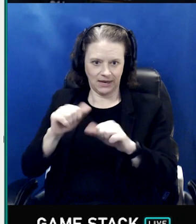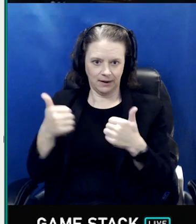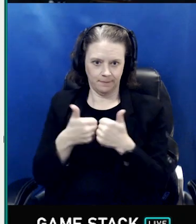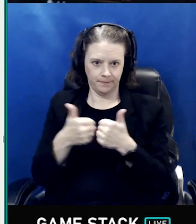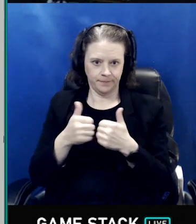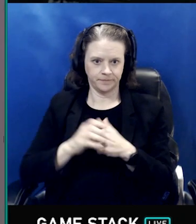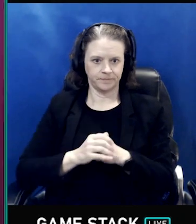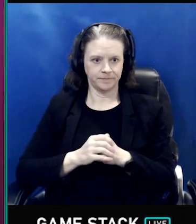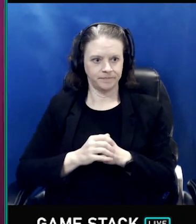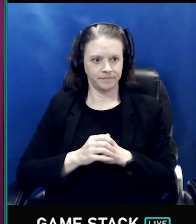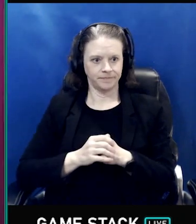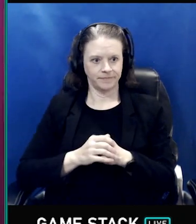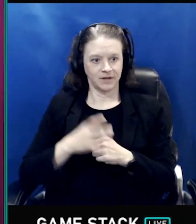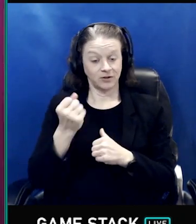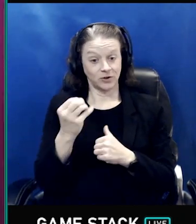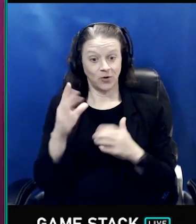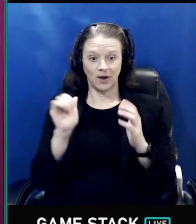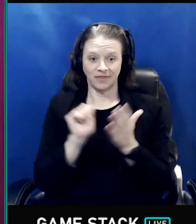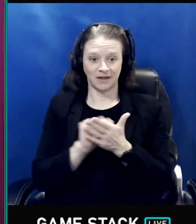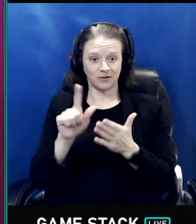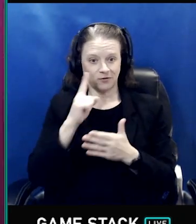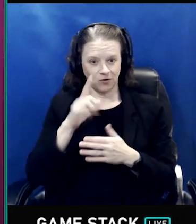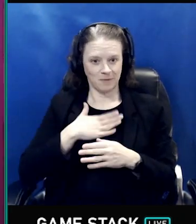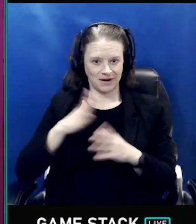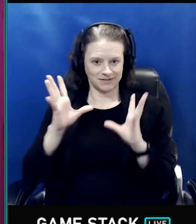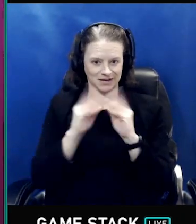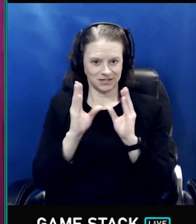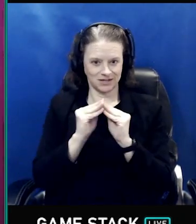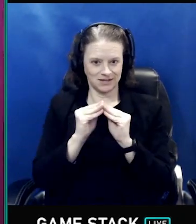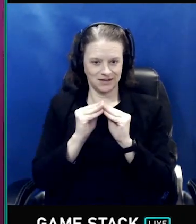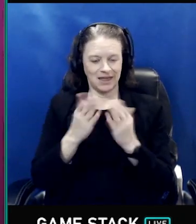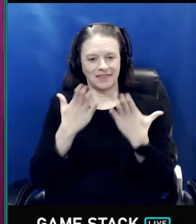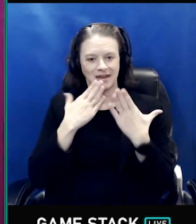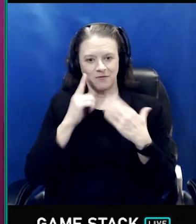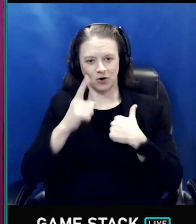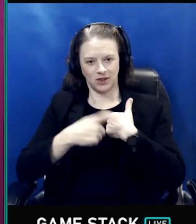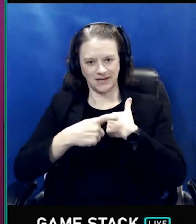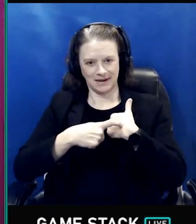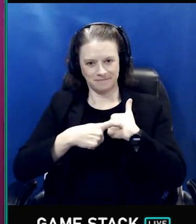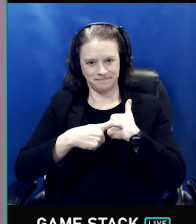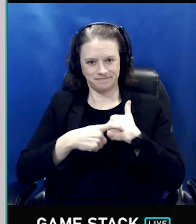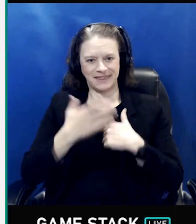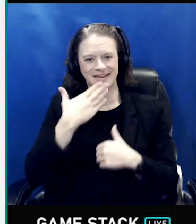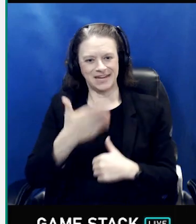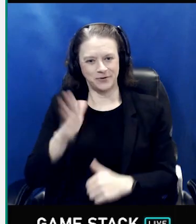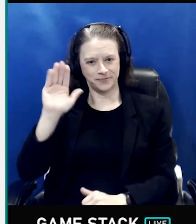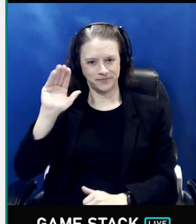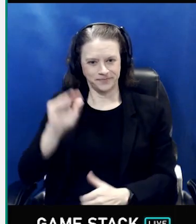So yeah, that is all for my session. And thanks for the time. Thank you.